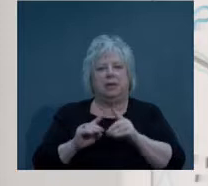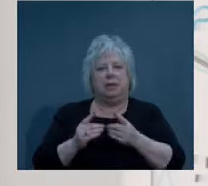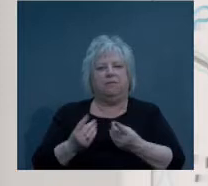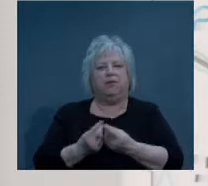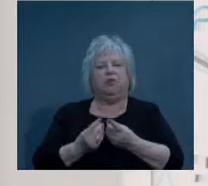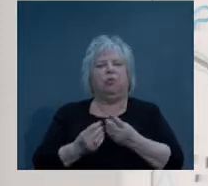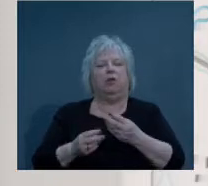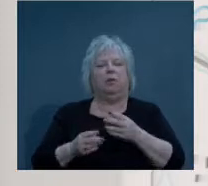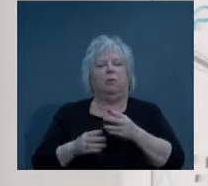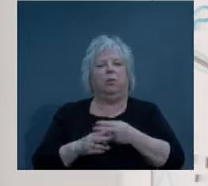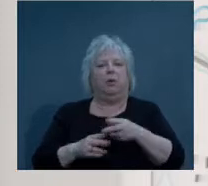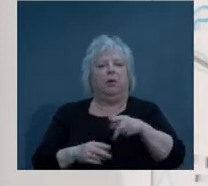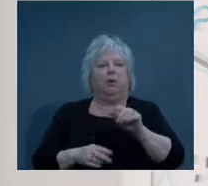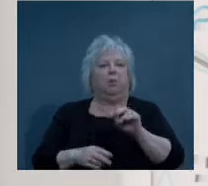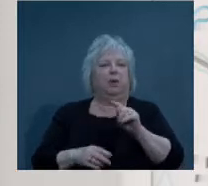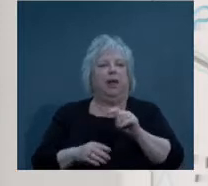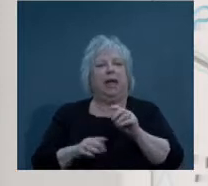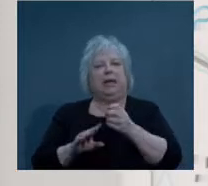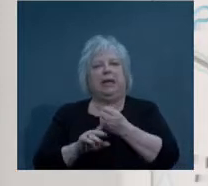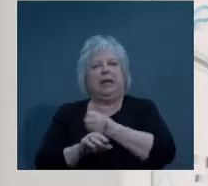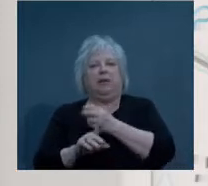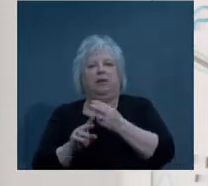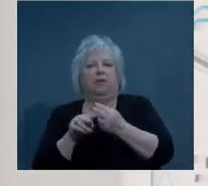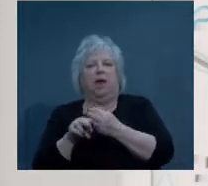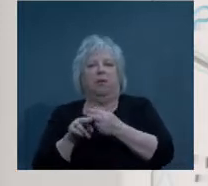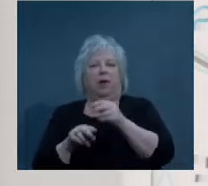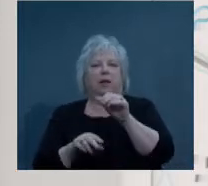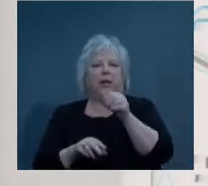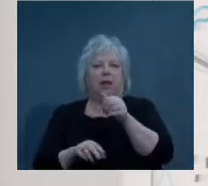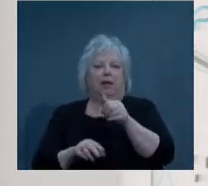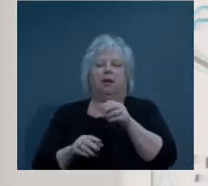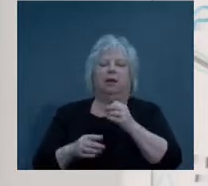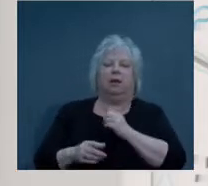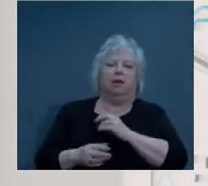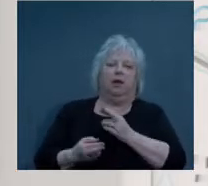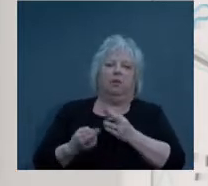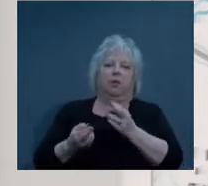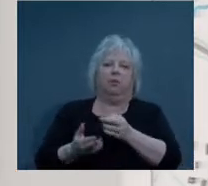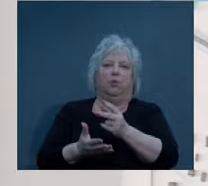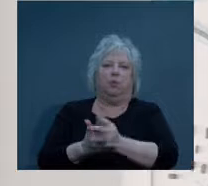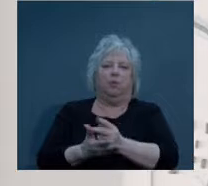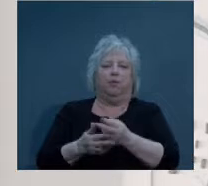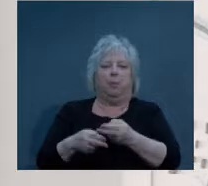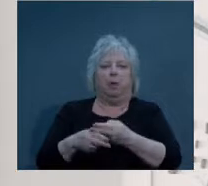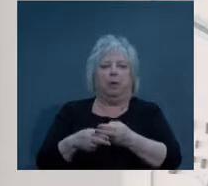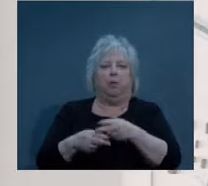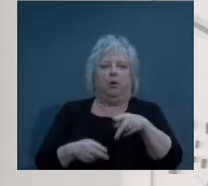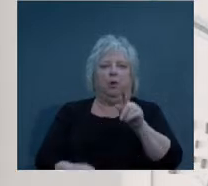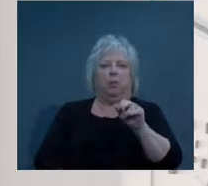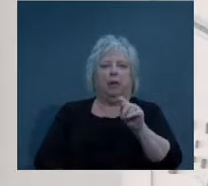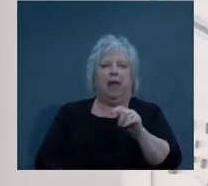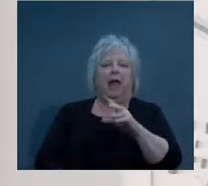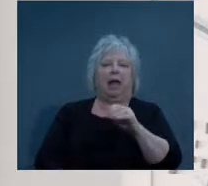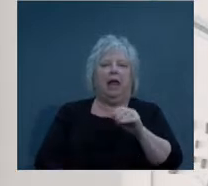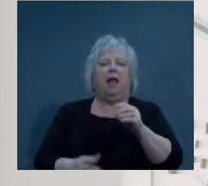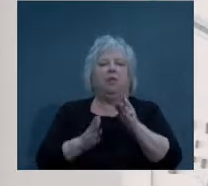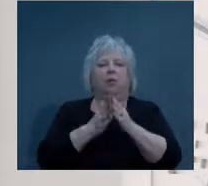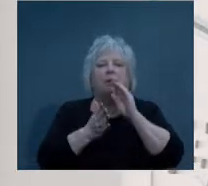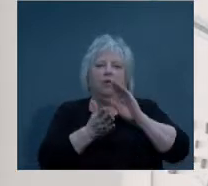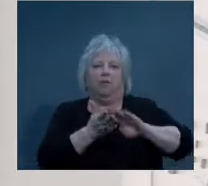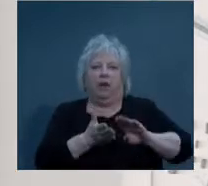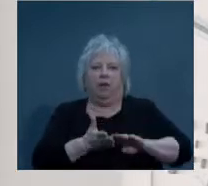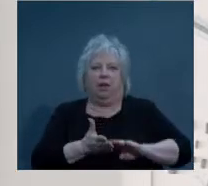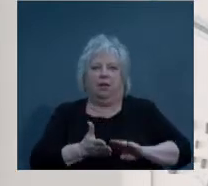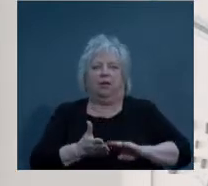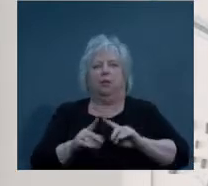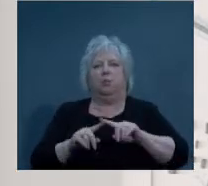north of Hood Road and east of Highway 10. Staff recommends approval of the proposed preliminary plat and variances subject